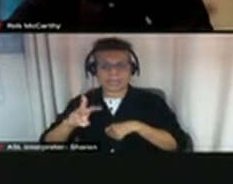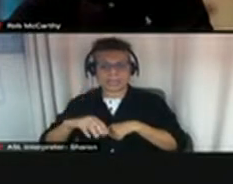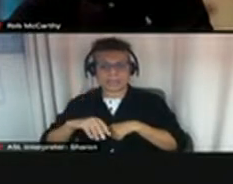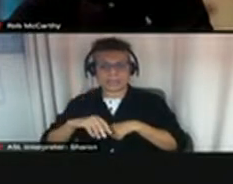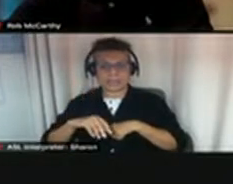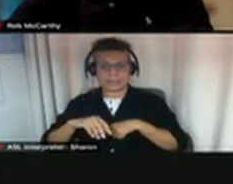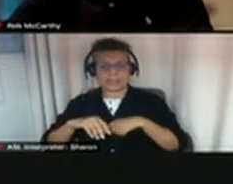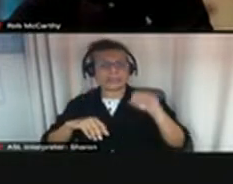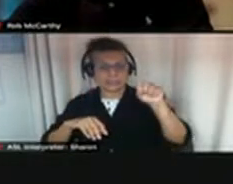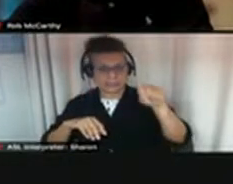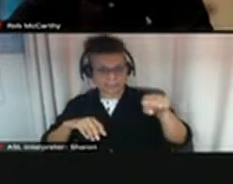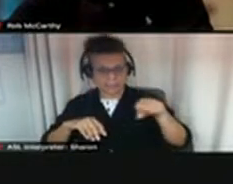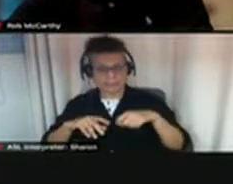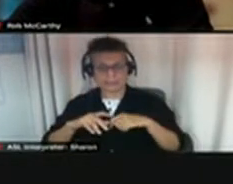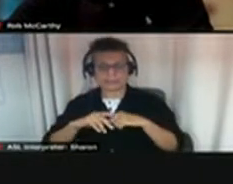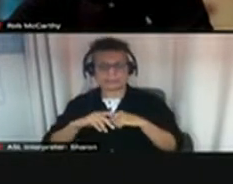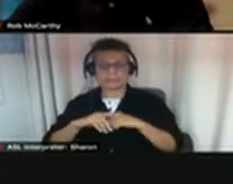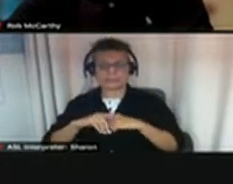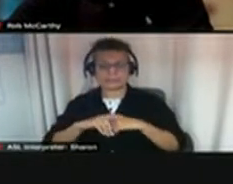Yes.